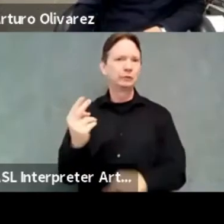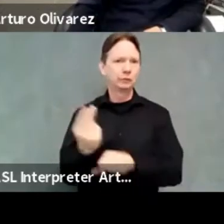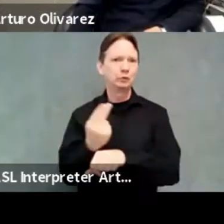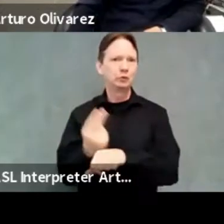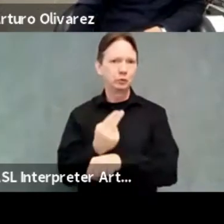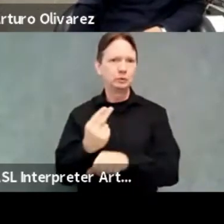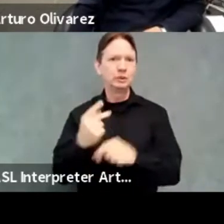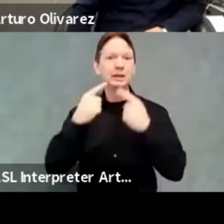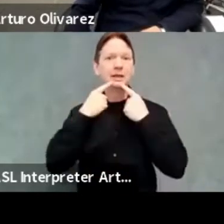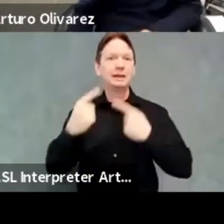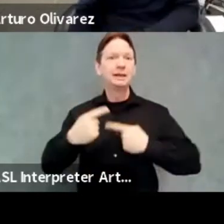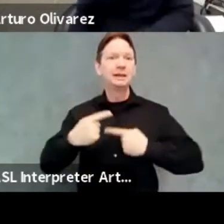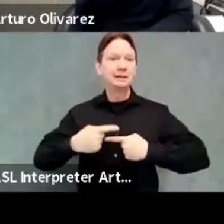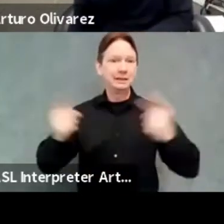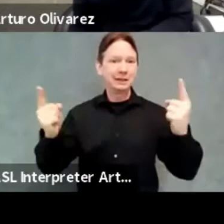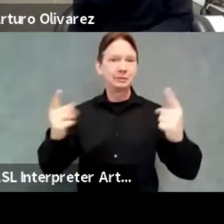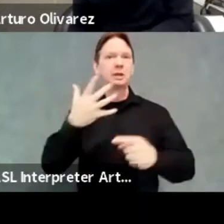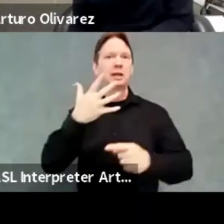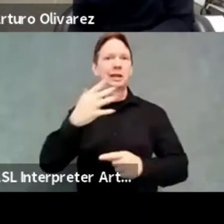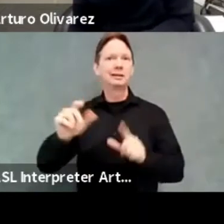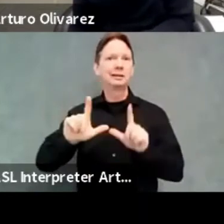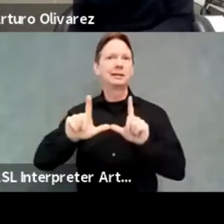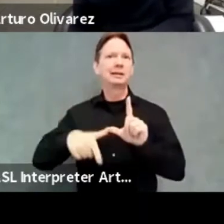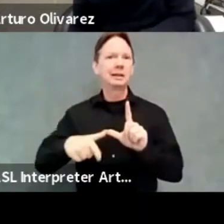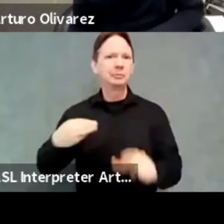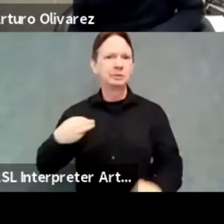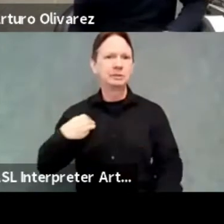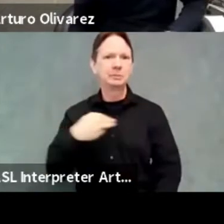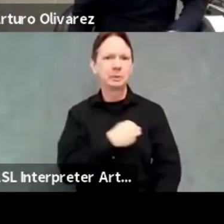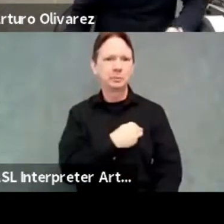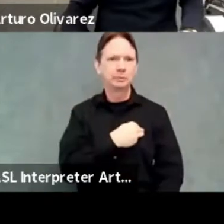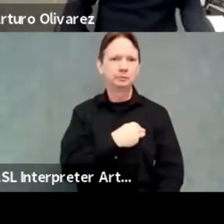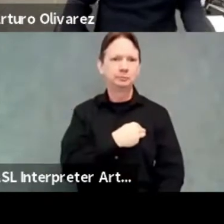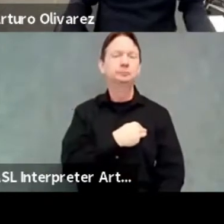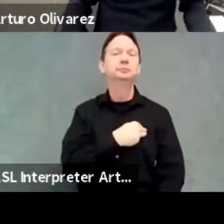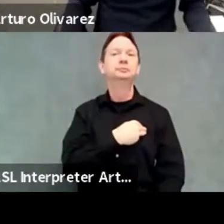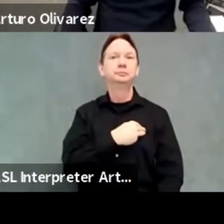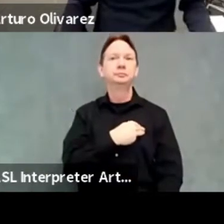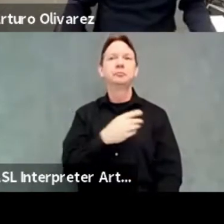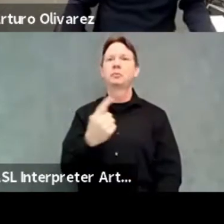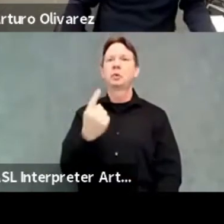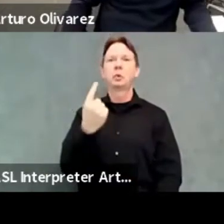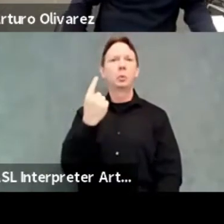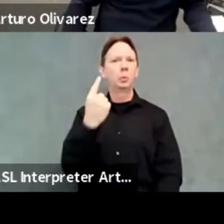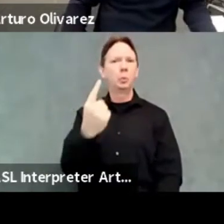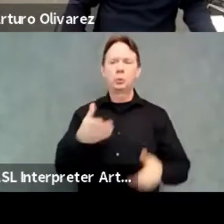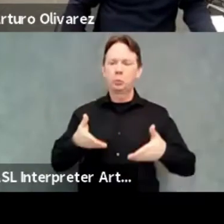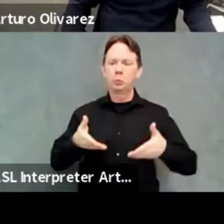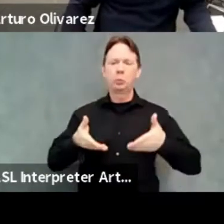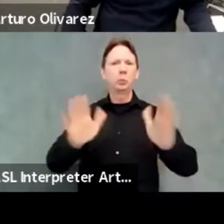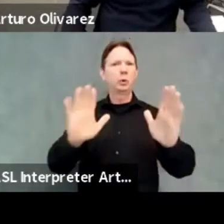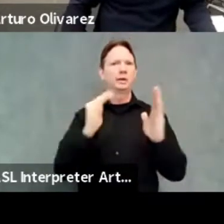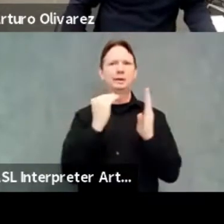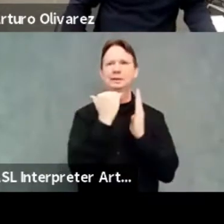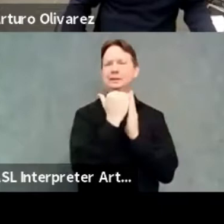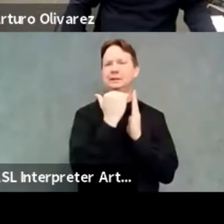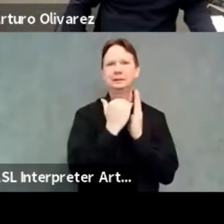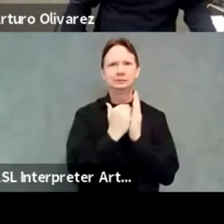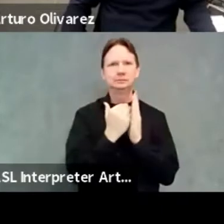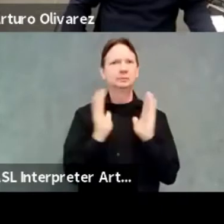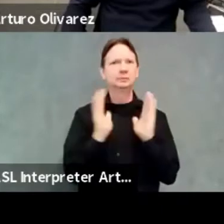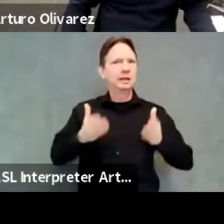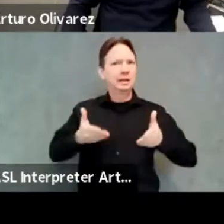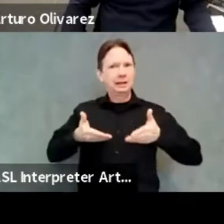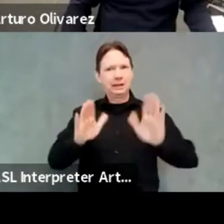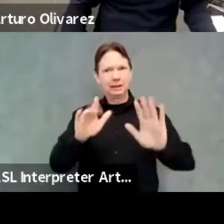joins your SIG is automatically signed up for the announcement listserv. This is a one-way listserv, which allows you and any of